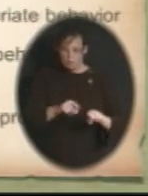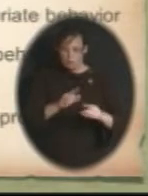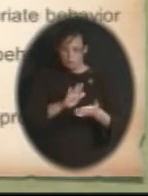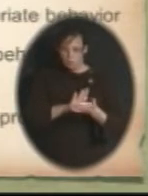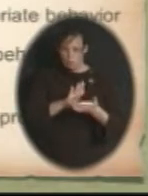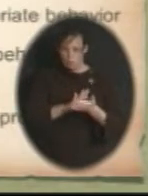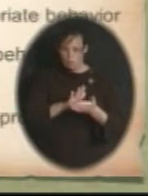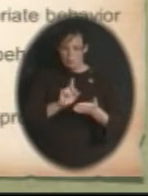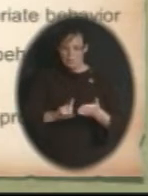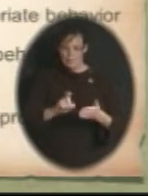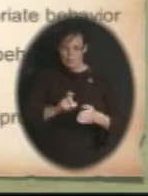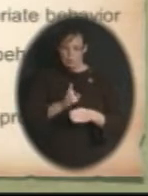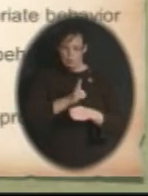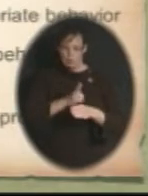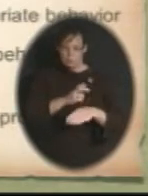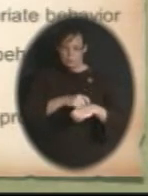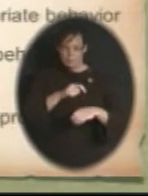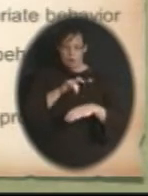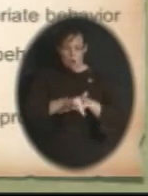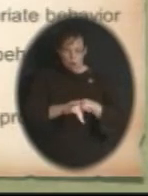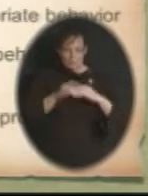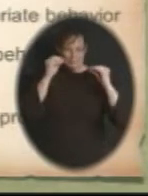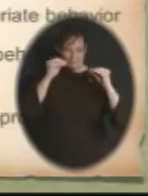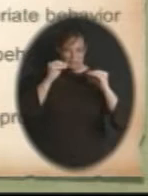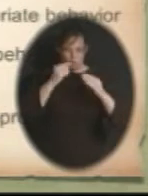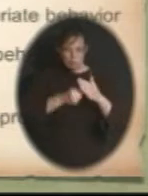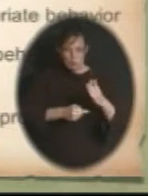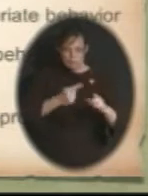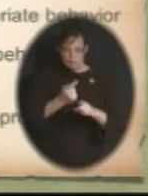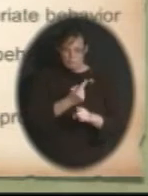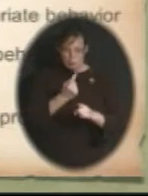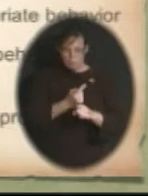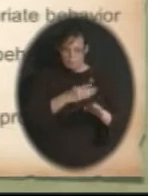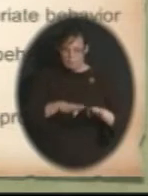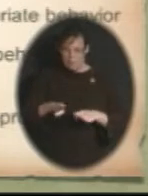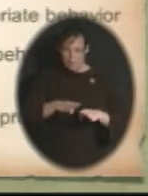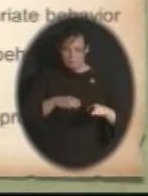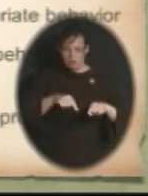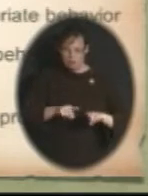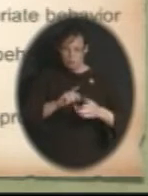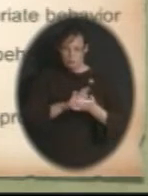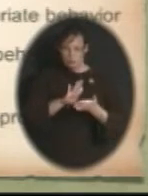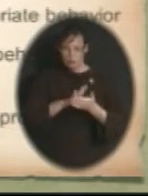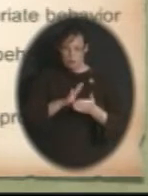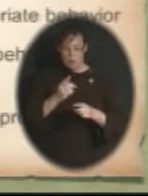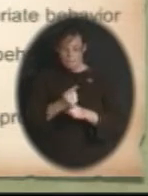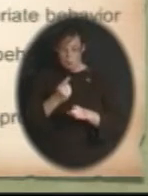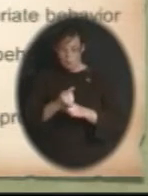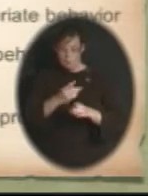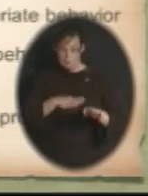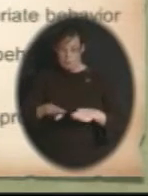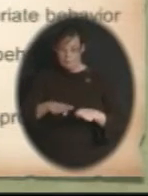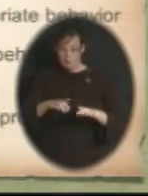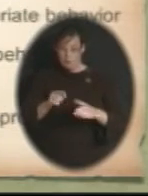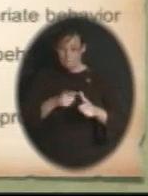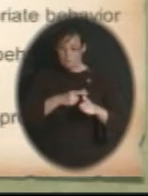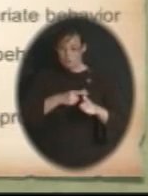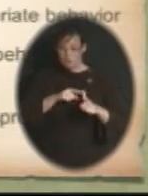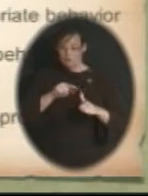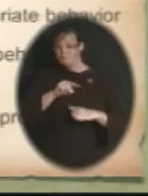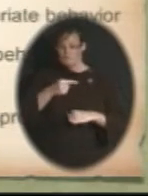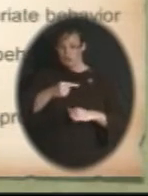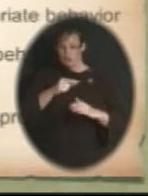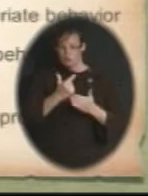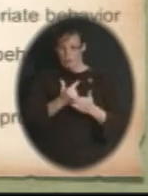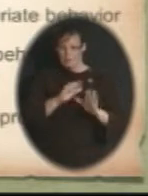need to spend some time early on teaching them what's appropriate behavior in school, what's appropriate behavior in a first grade classroom, what's